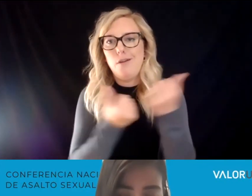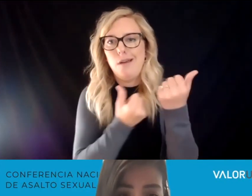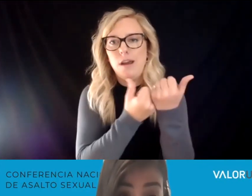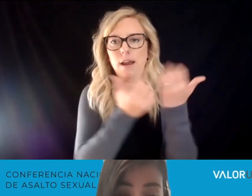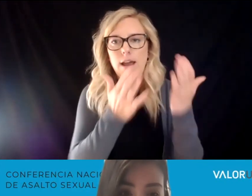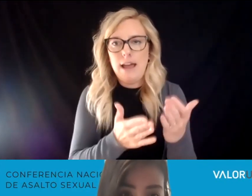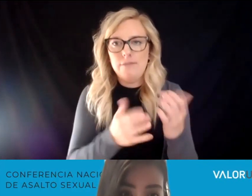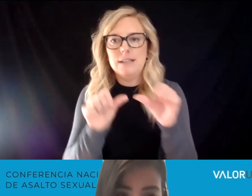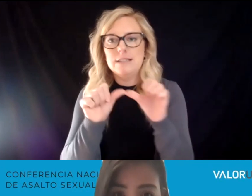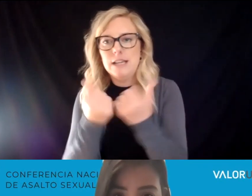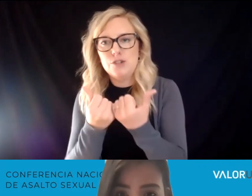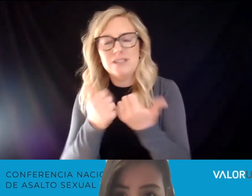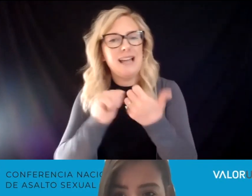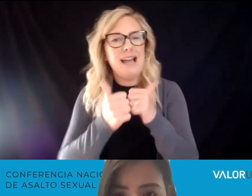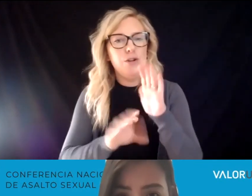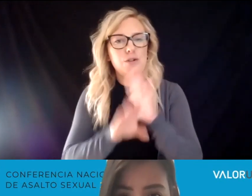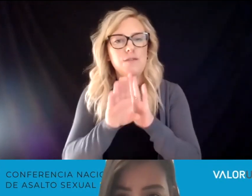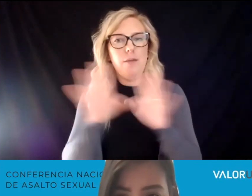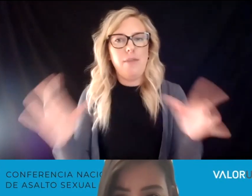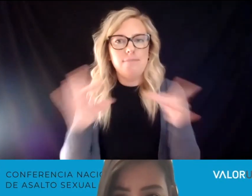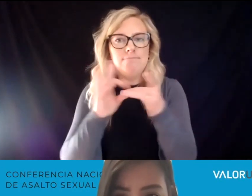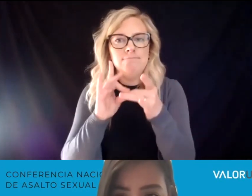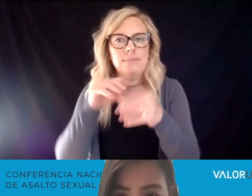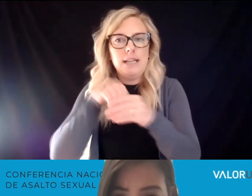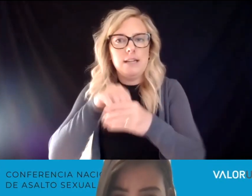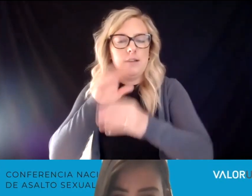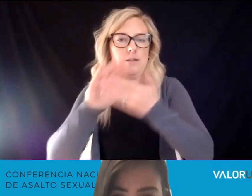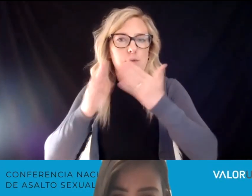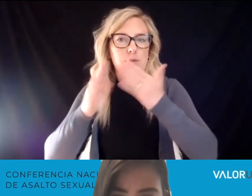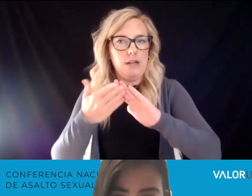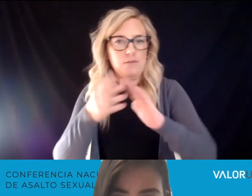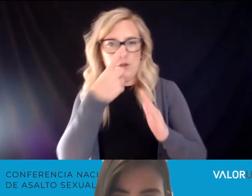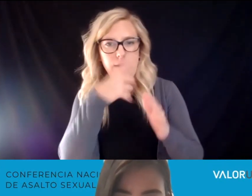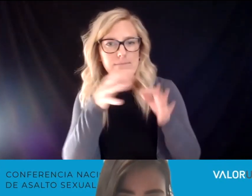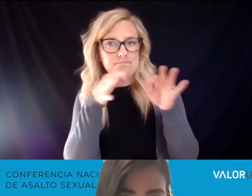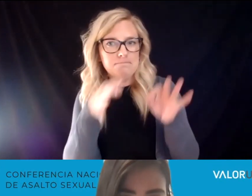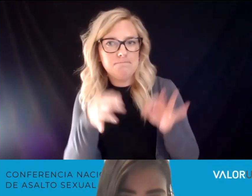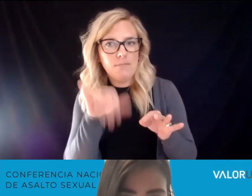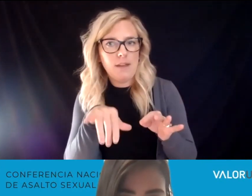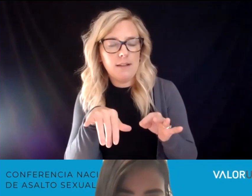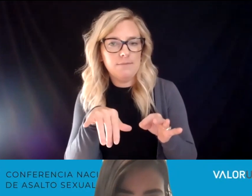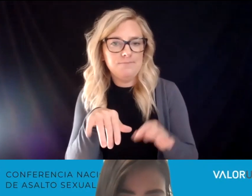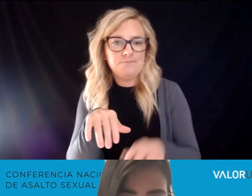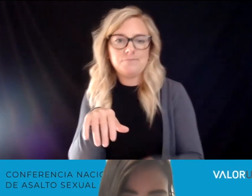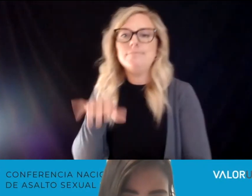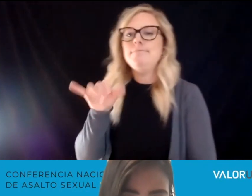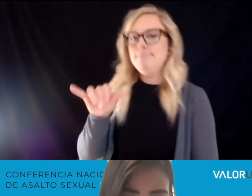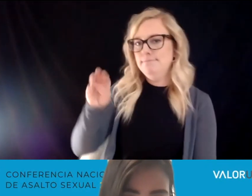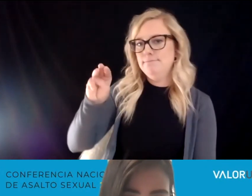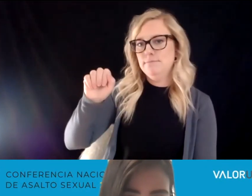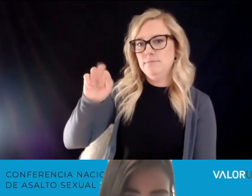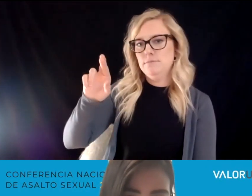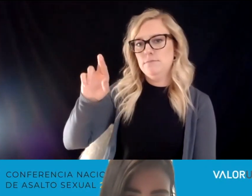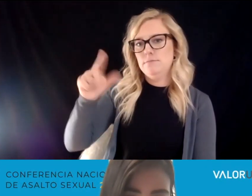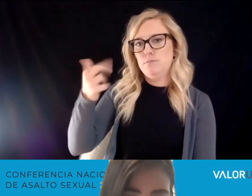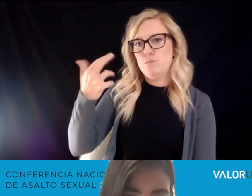create that bridge within communities. So, could you talk a little bit about that? Yes, of course. One of